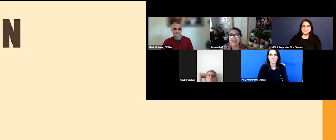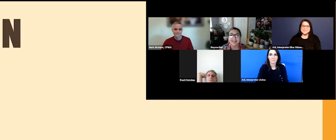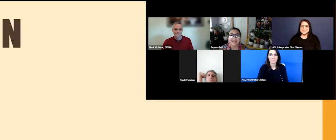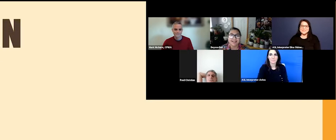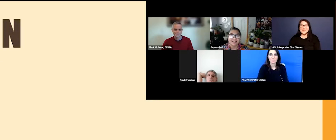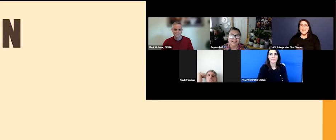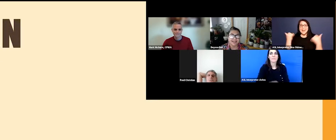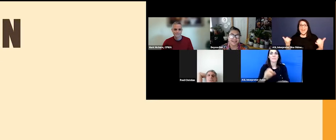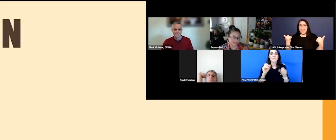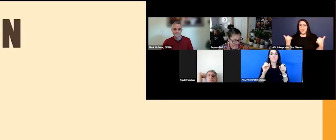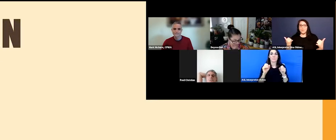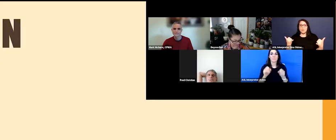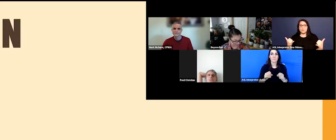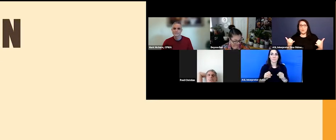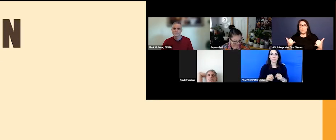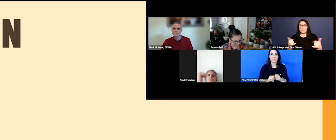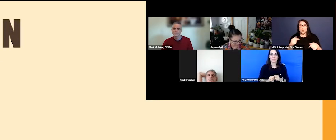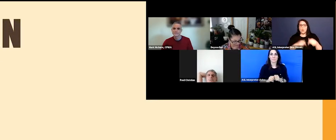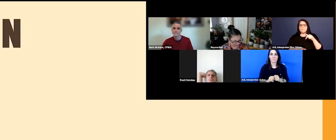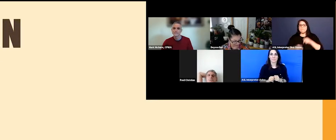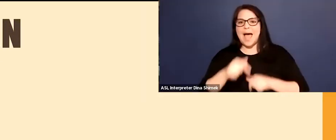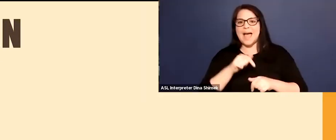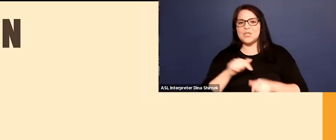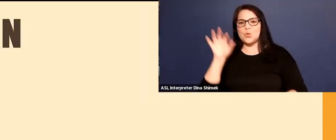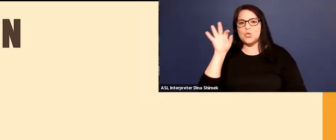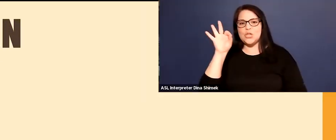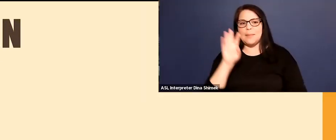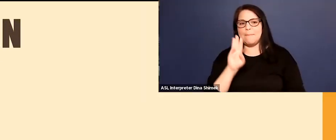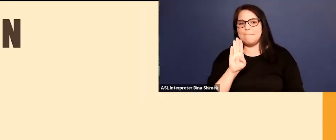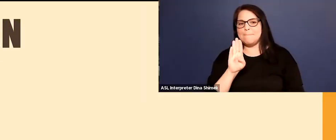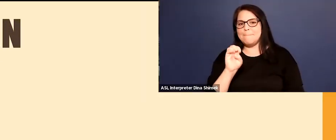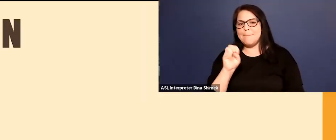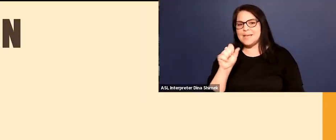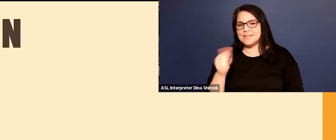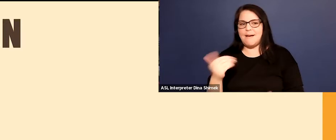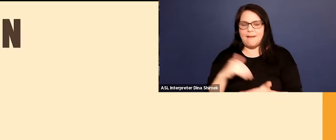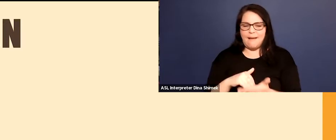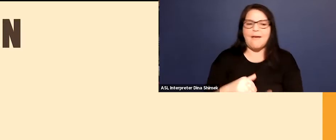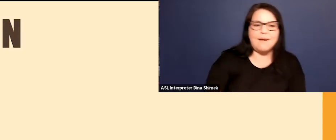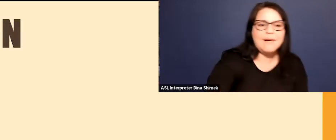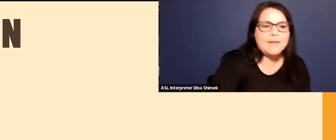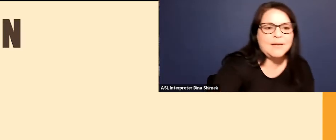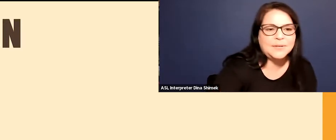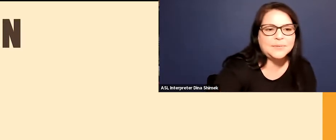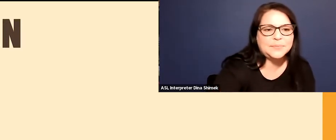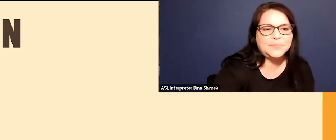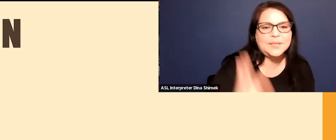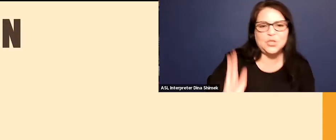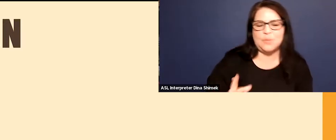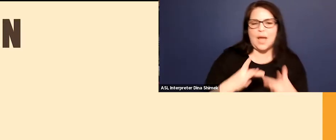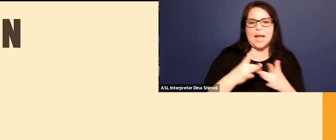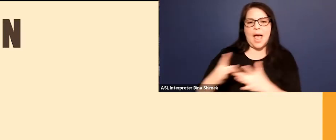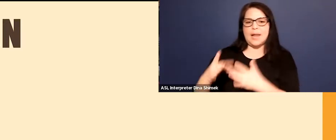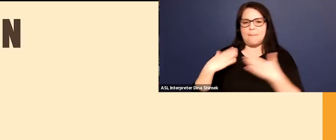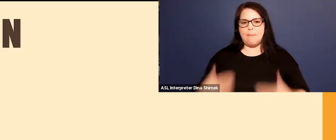We're now gonna go back to Chaplain Besa again and let her give us a guided